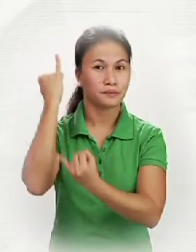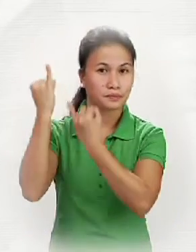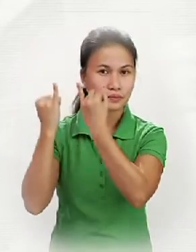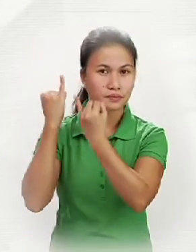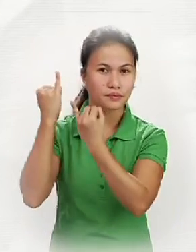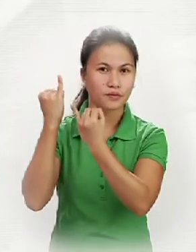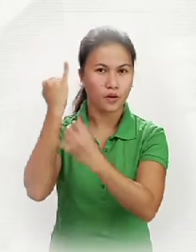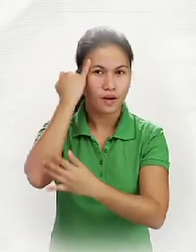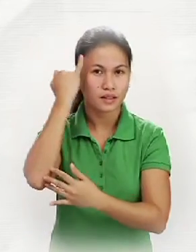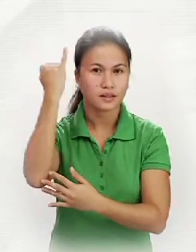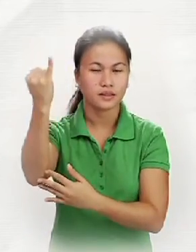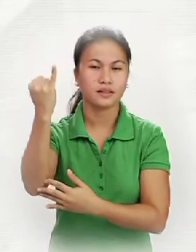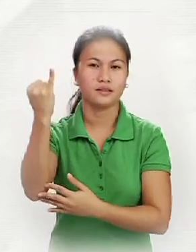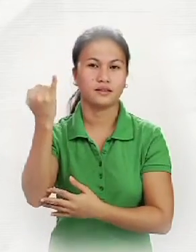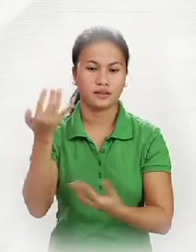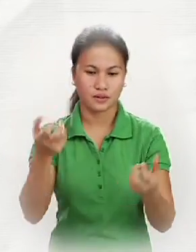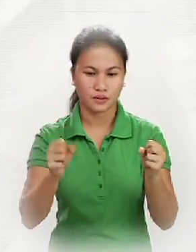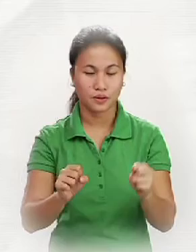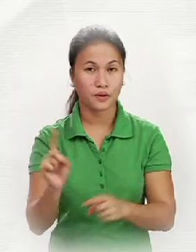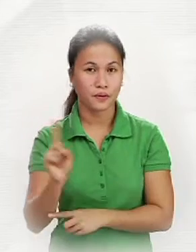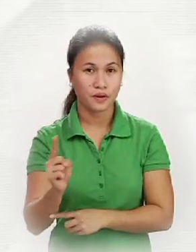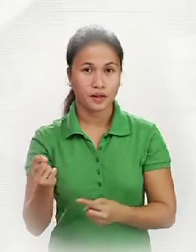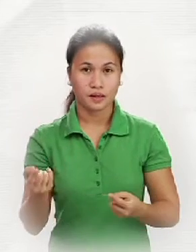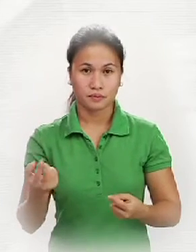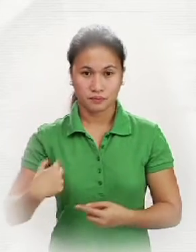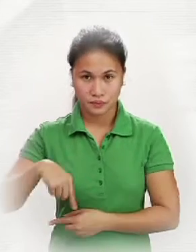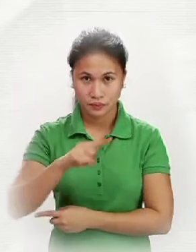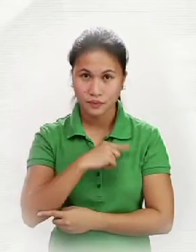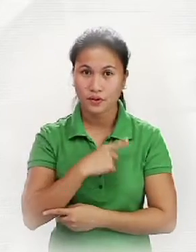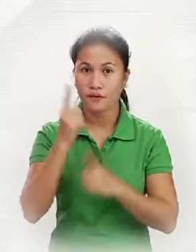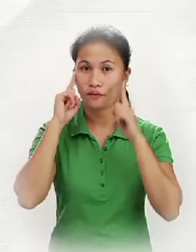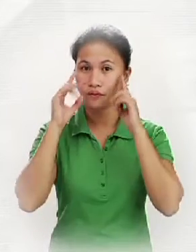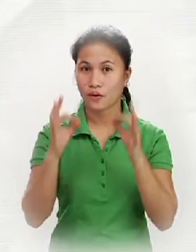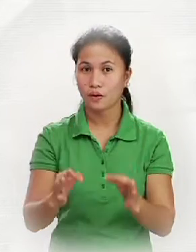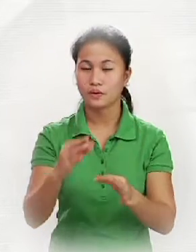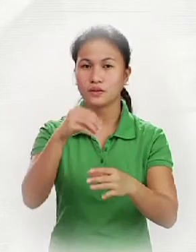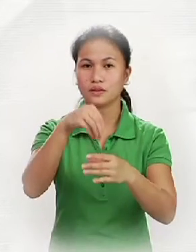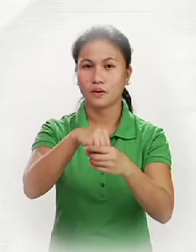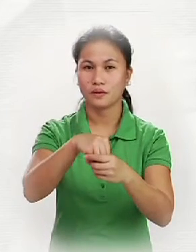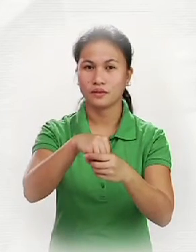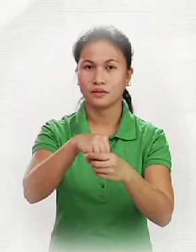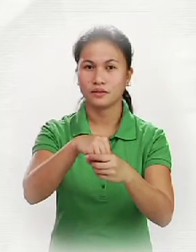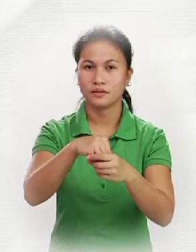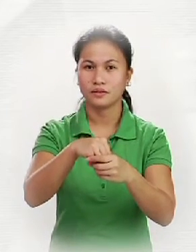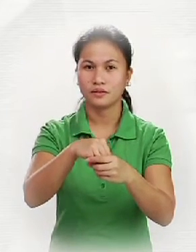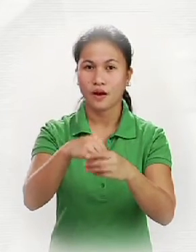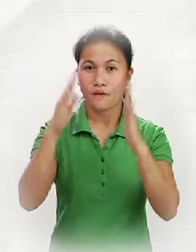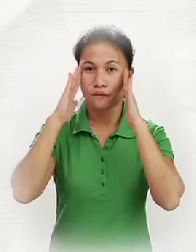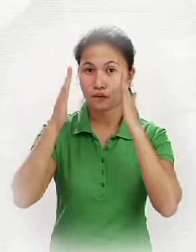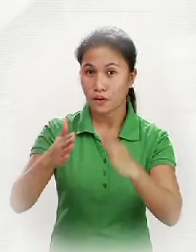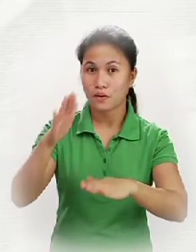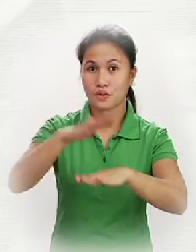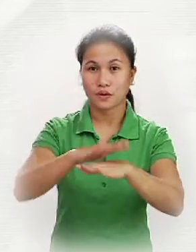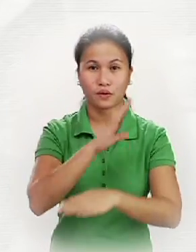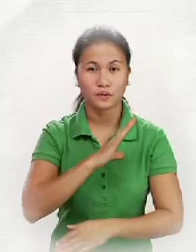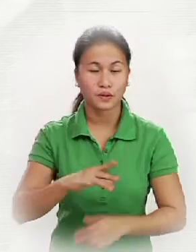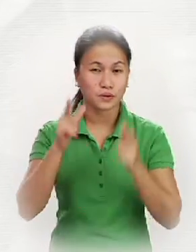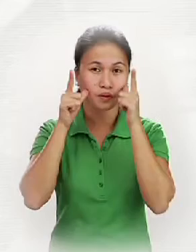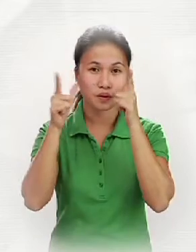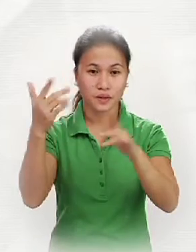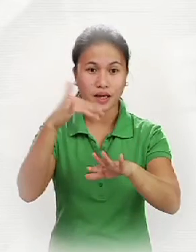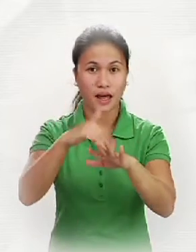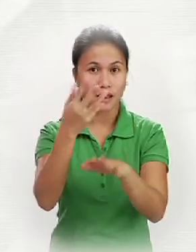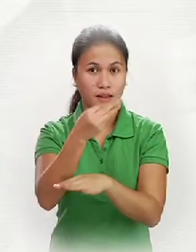situation where we, focused on Christ, will look at Him as our